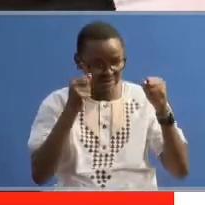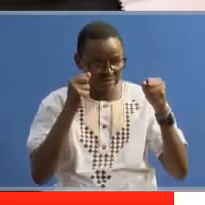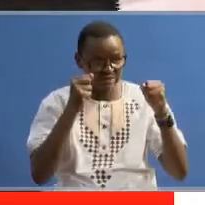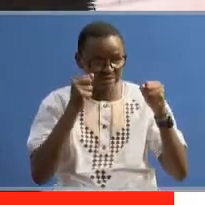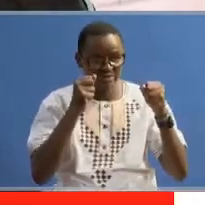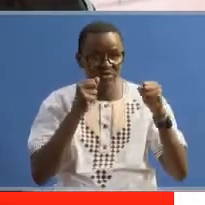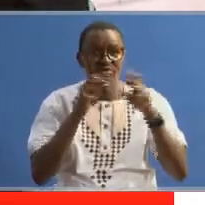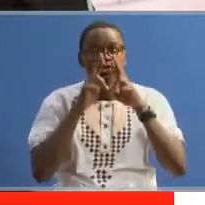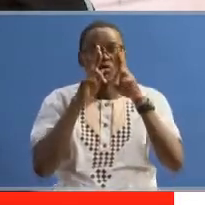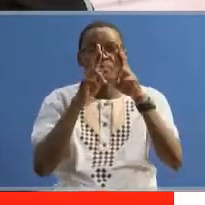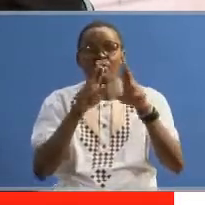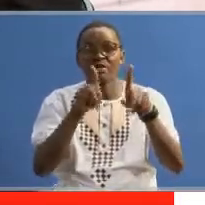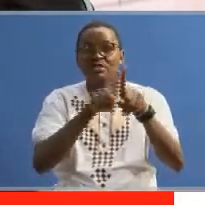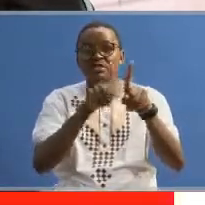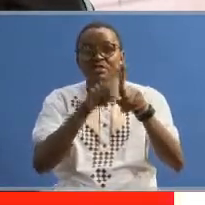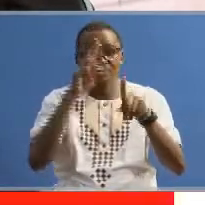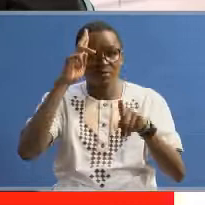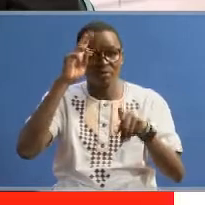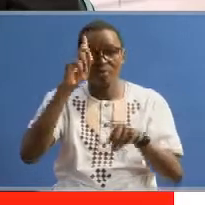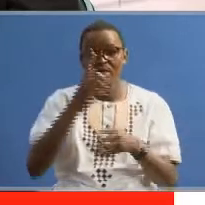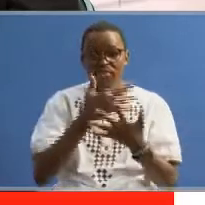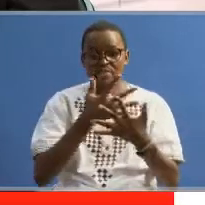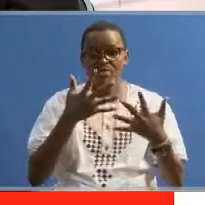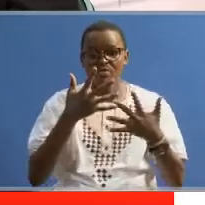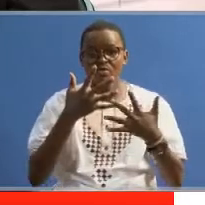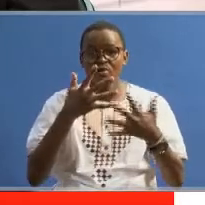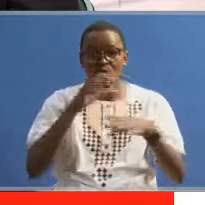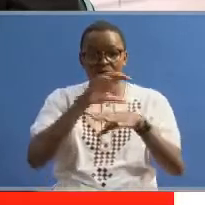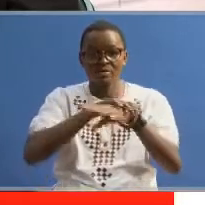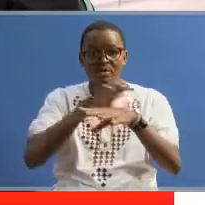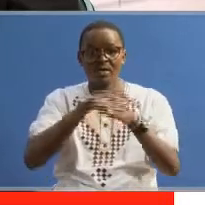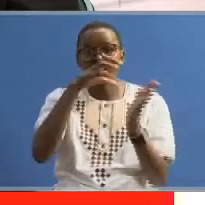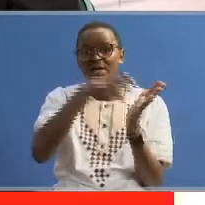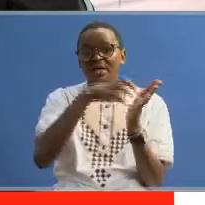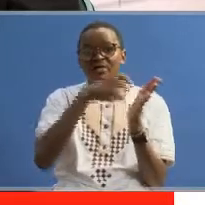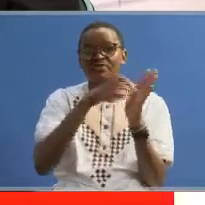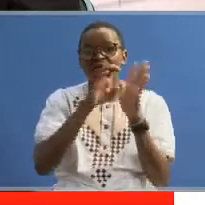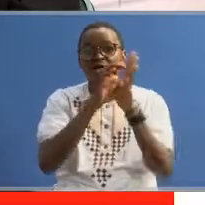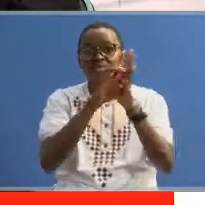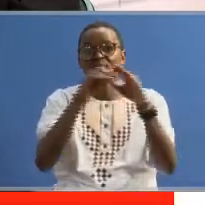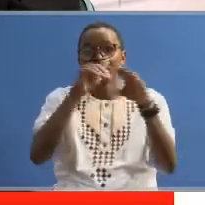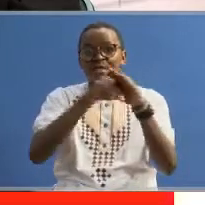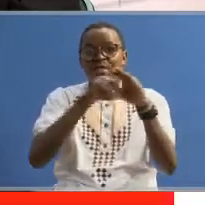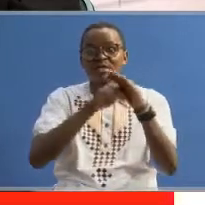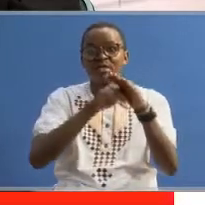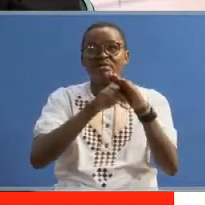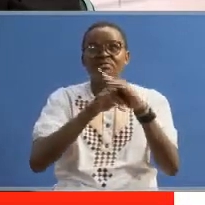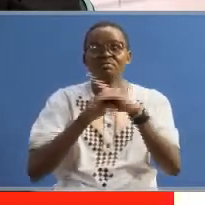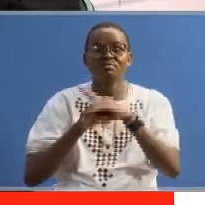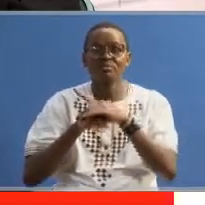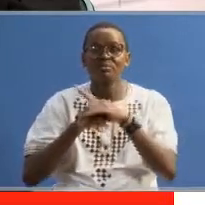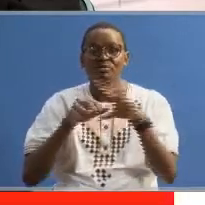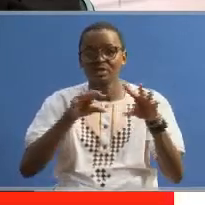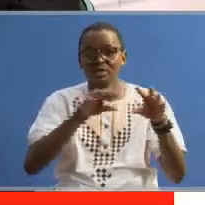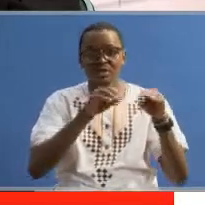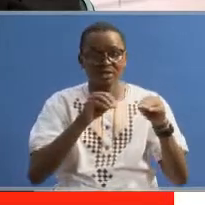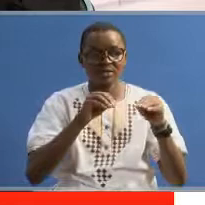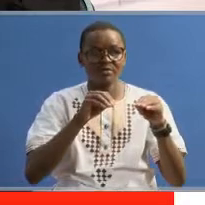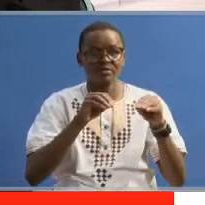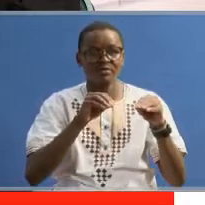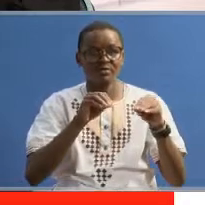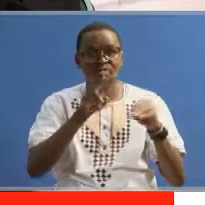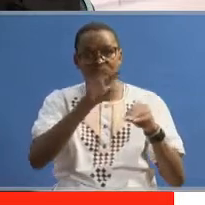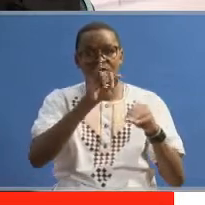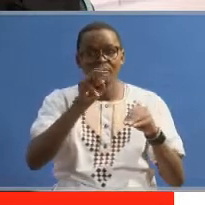to report to the same police officers? One thing when you get a case, for example, in IJM, we take this